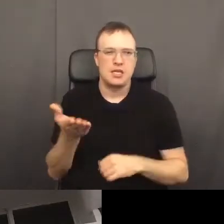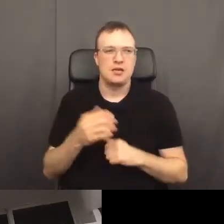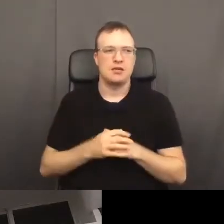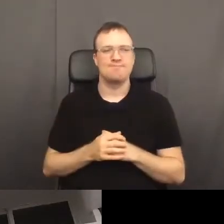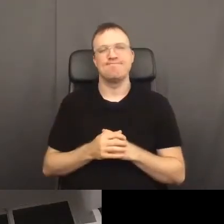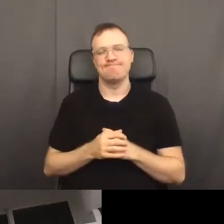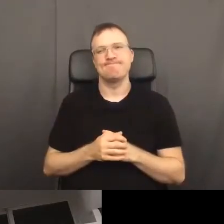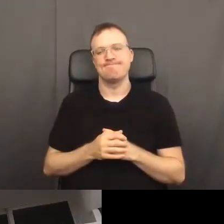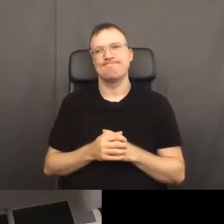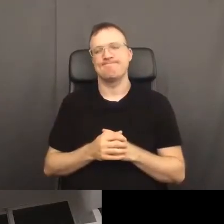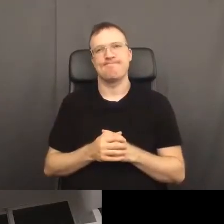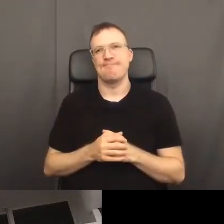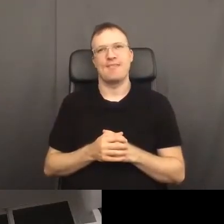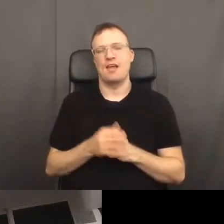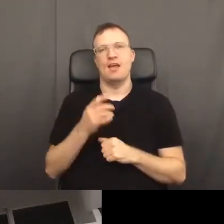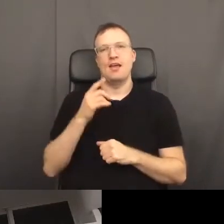yeah, I can't imagine.